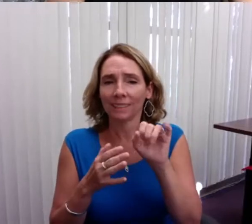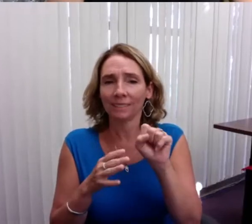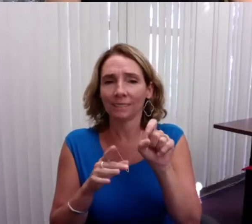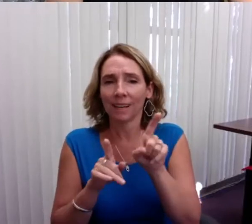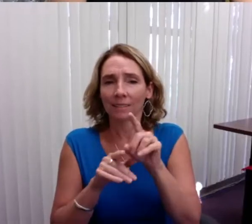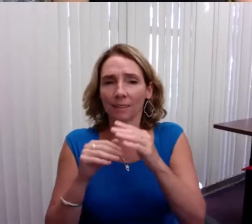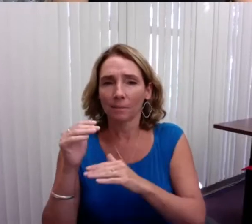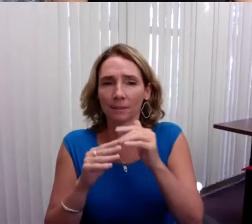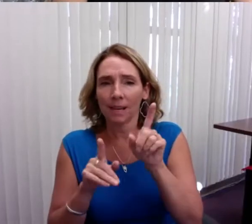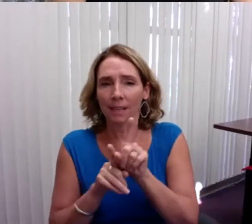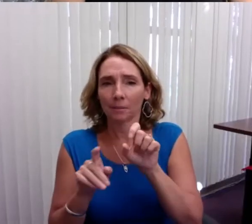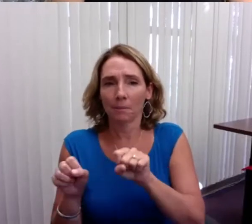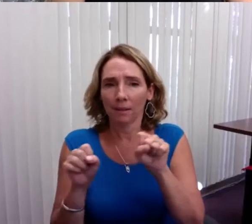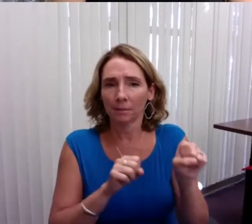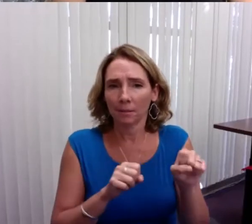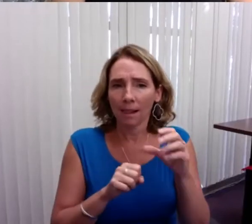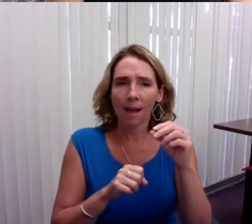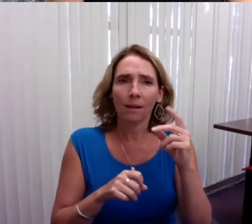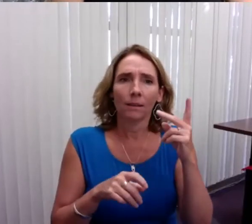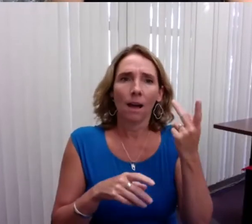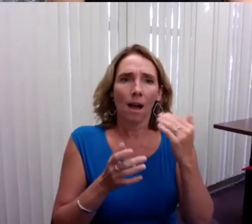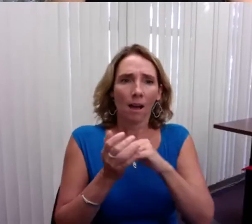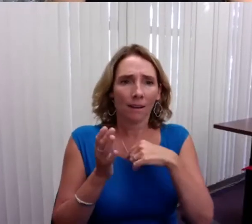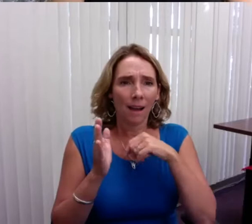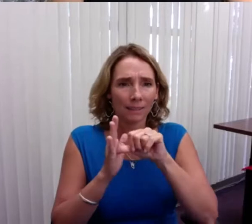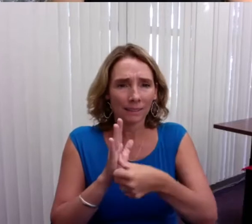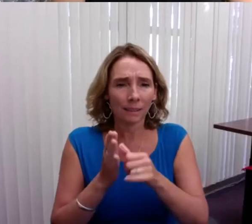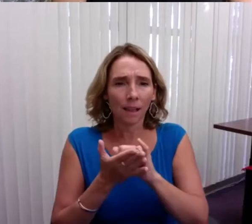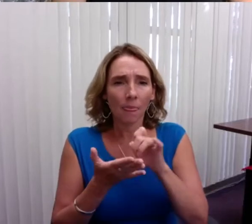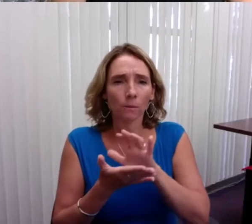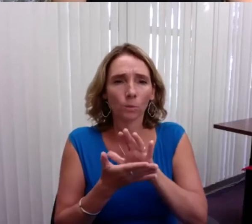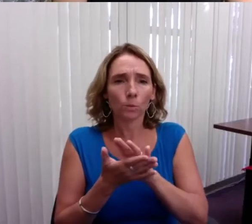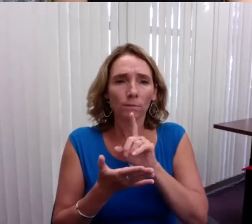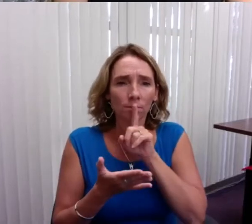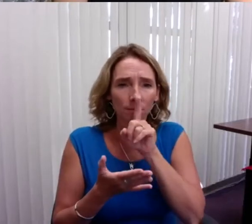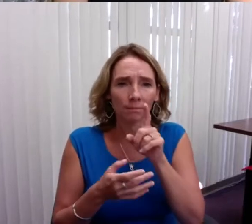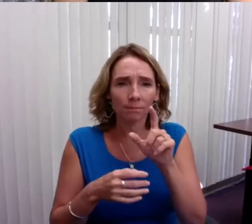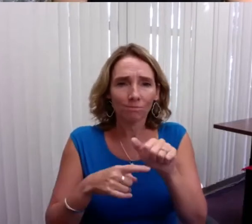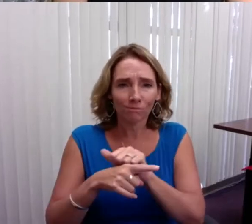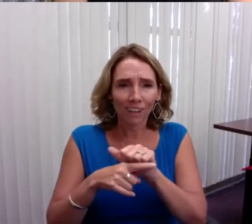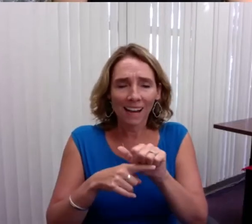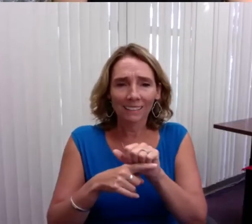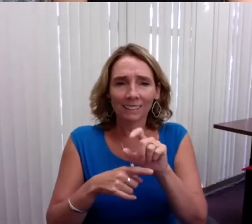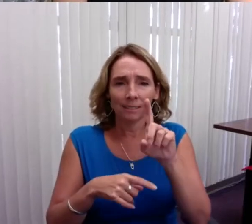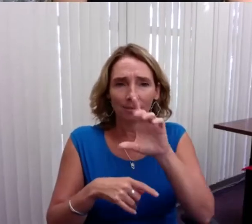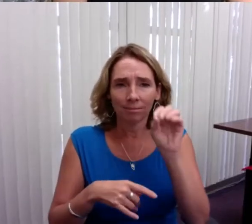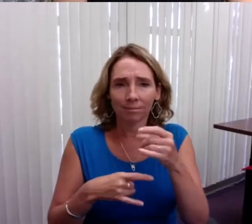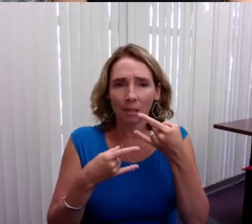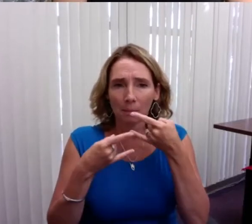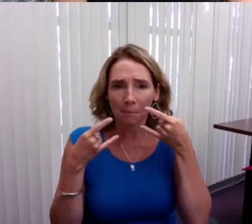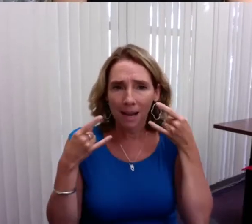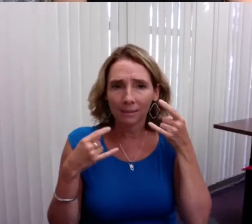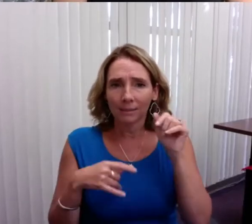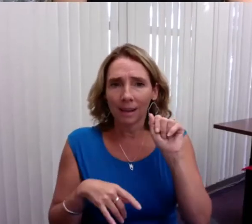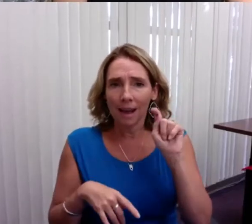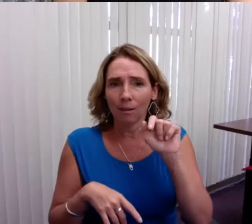the back to school transition is as, comfortable as possible. And again, I have to stress, we really